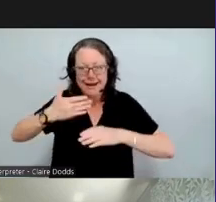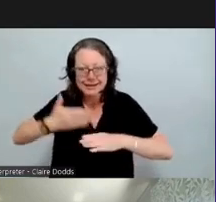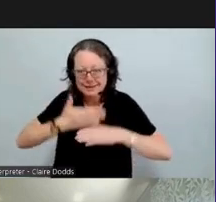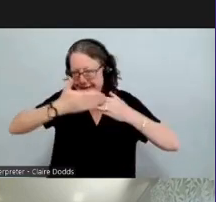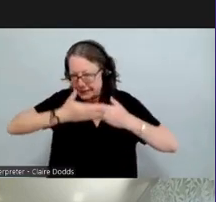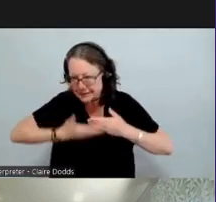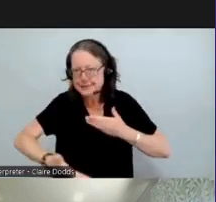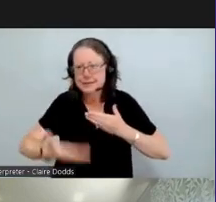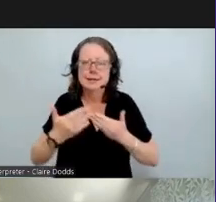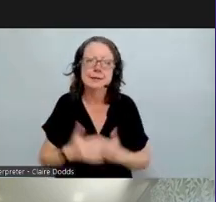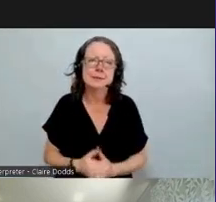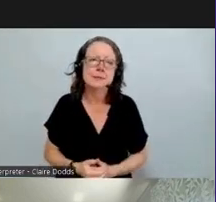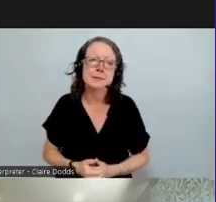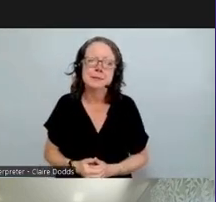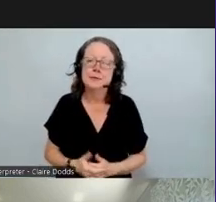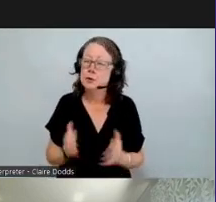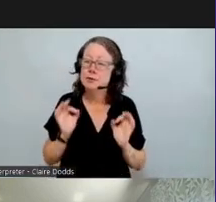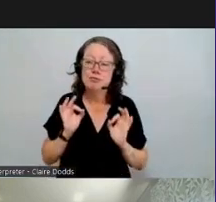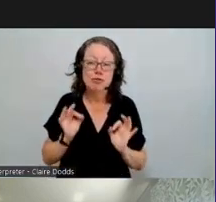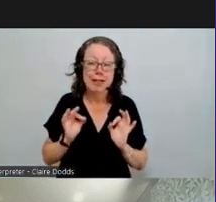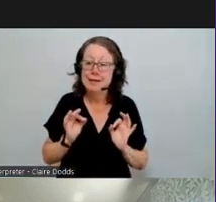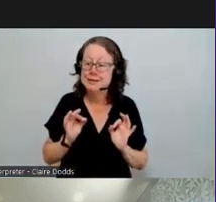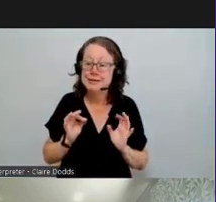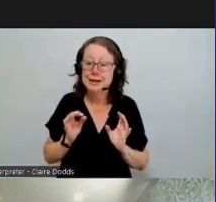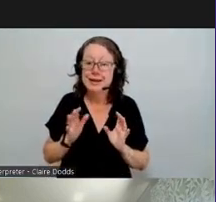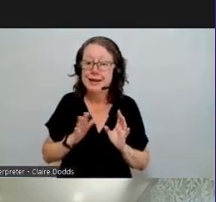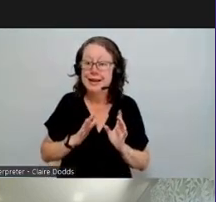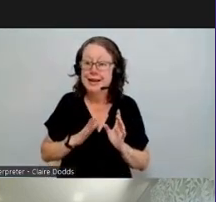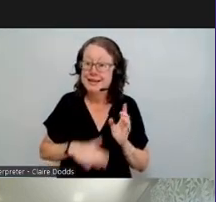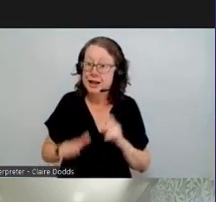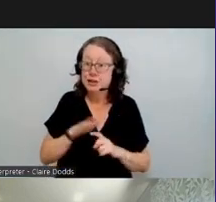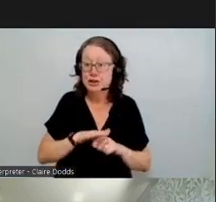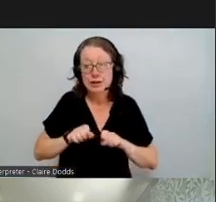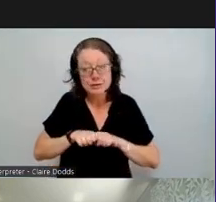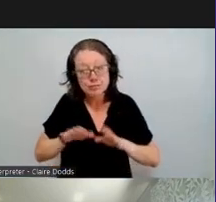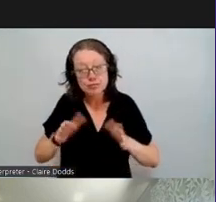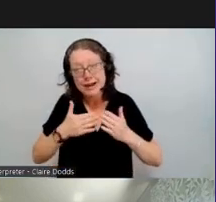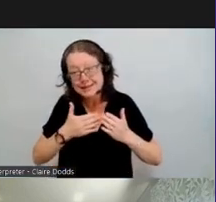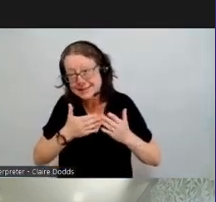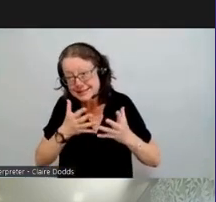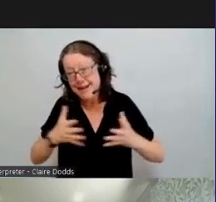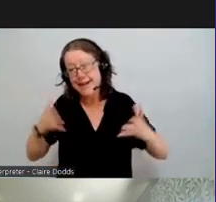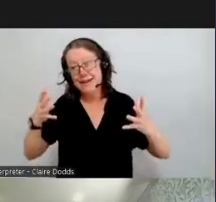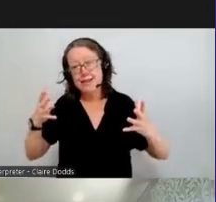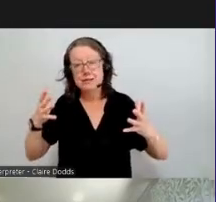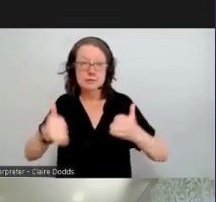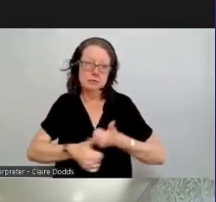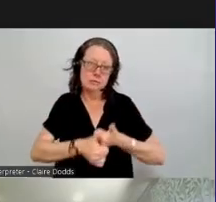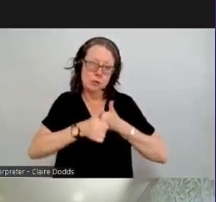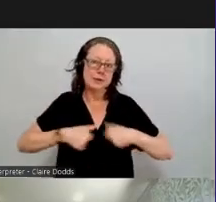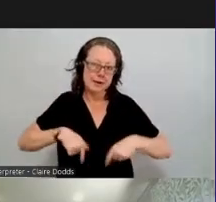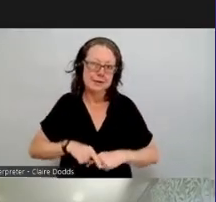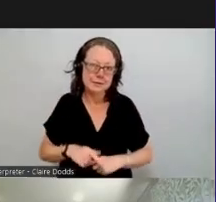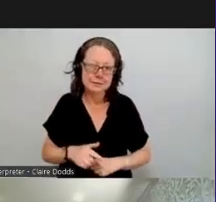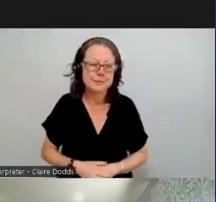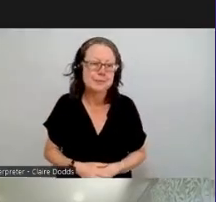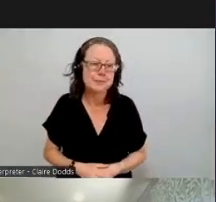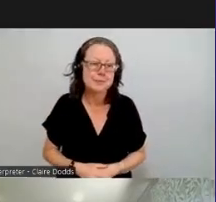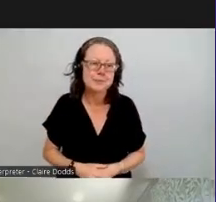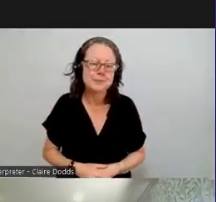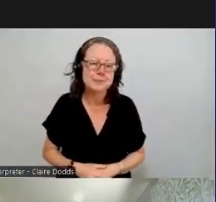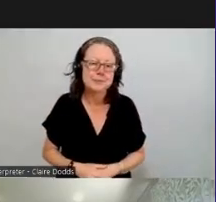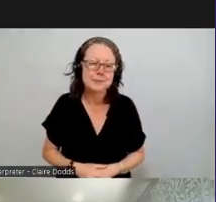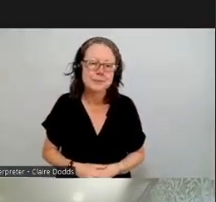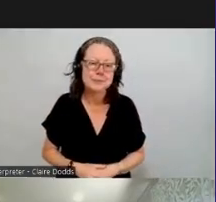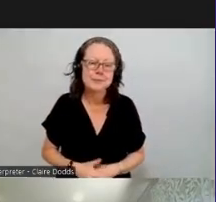real brilliant nationwide spread and scale of partners helping support us on the campaign. And then I think lastly,